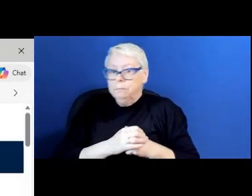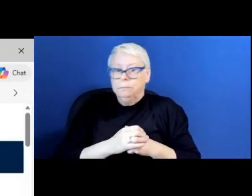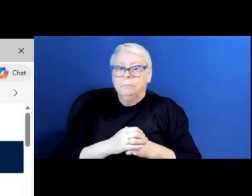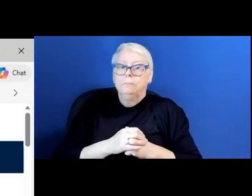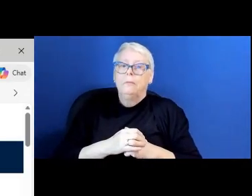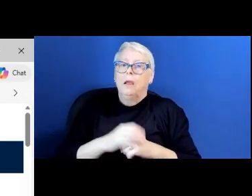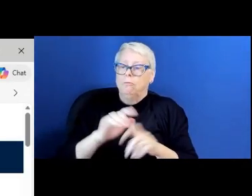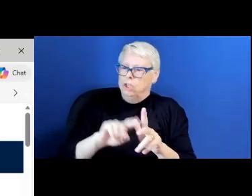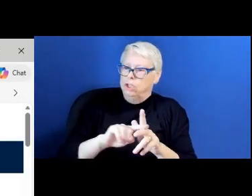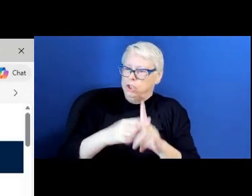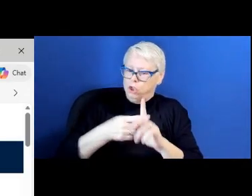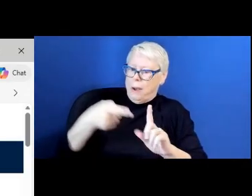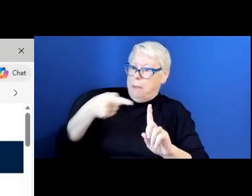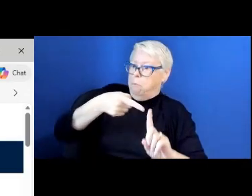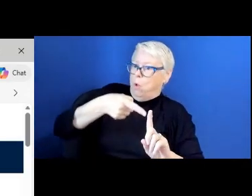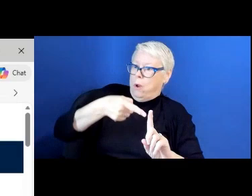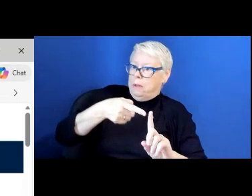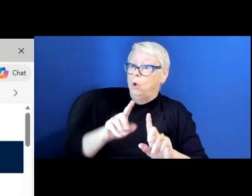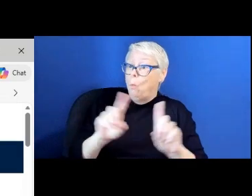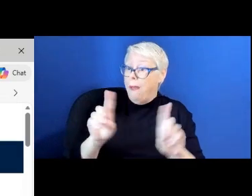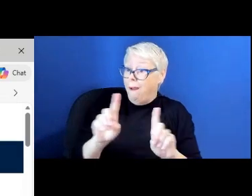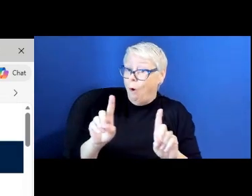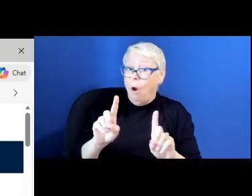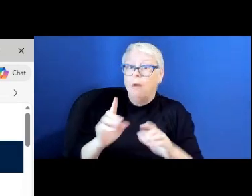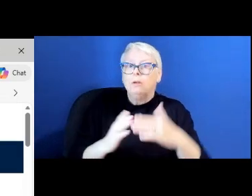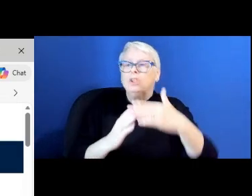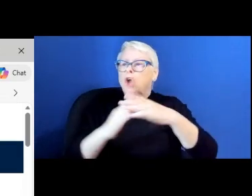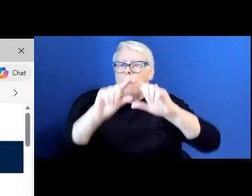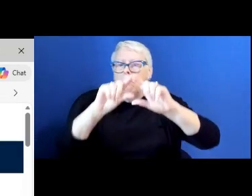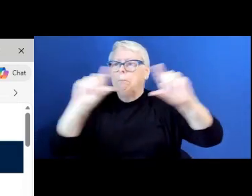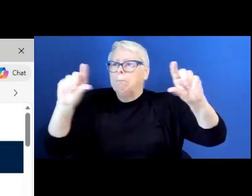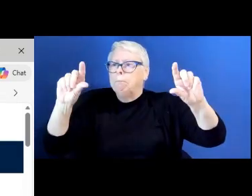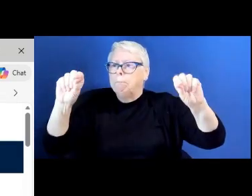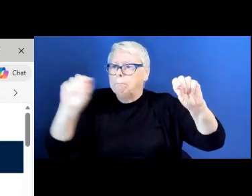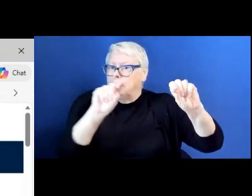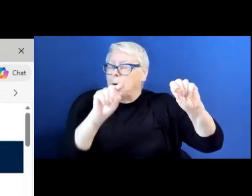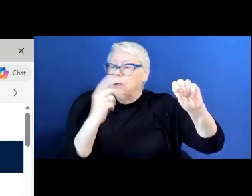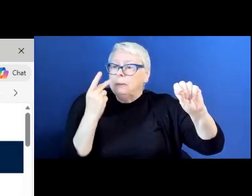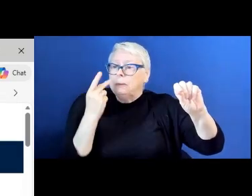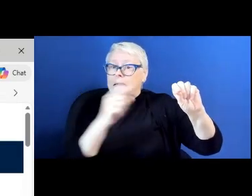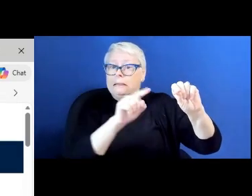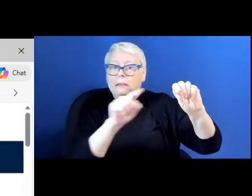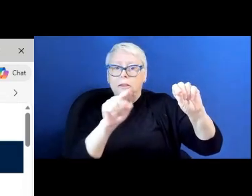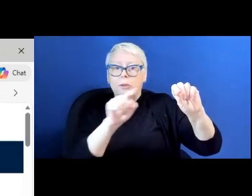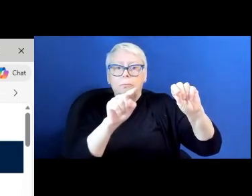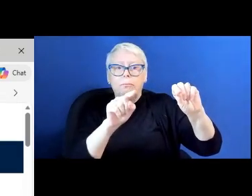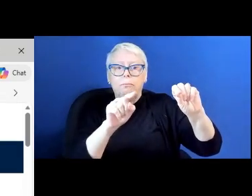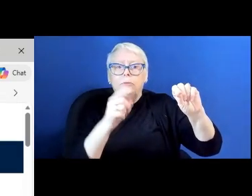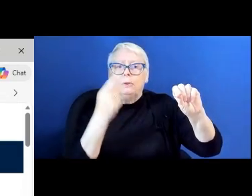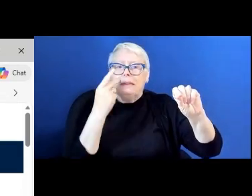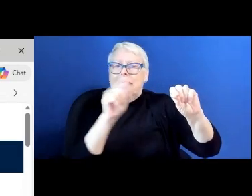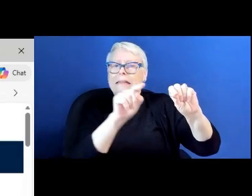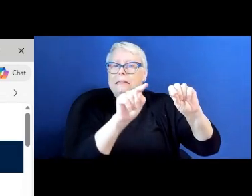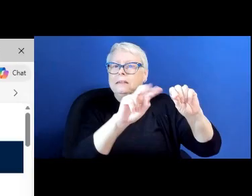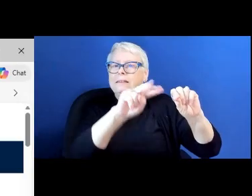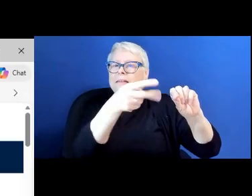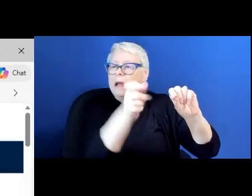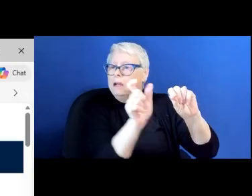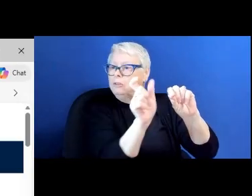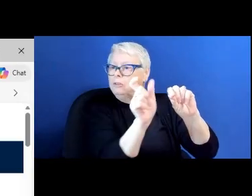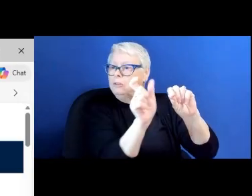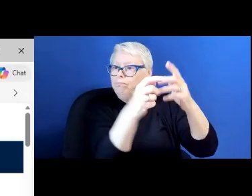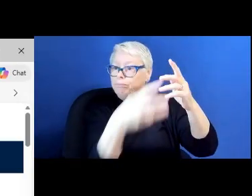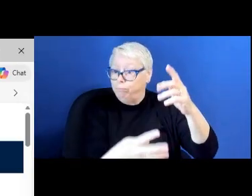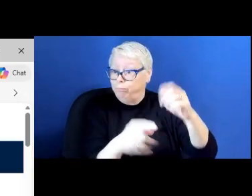And starting points can be accessed either from the top. You can hear it, you can see it here on the drop